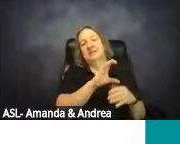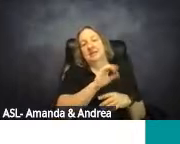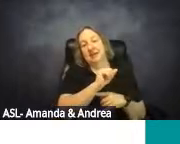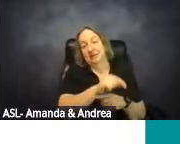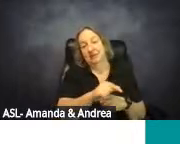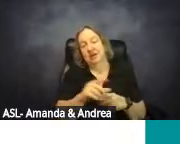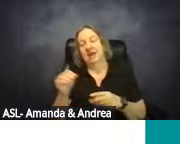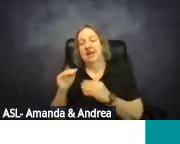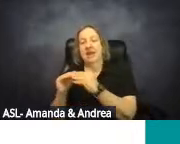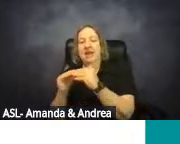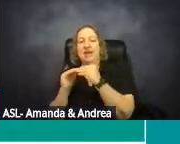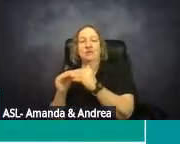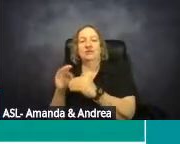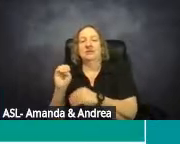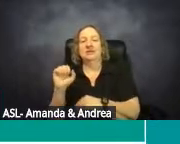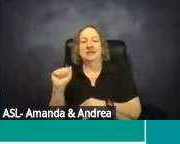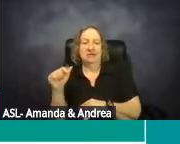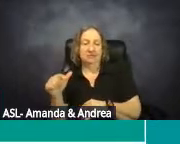here today.